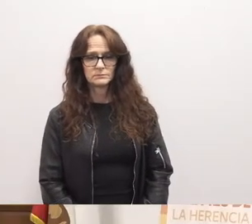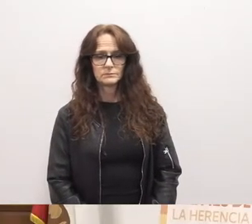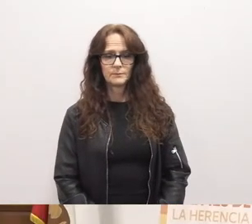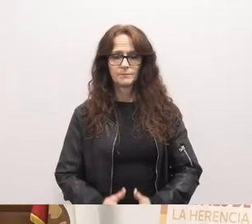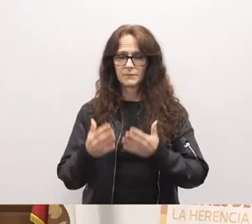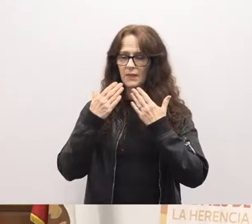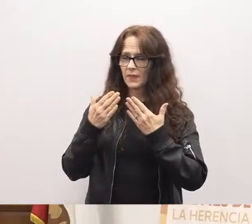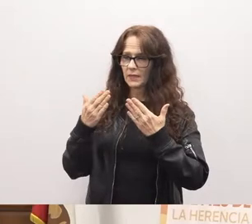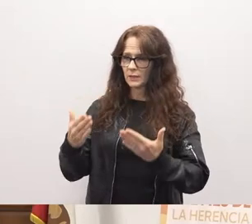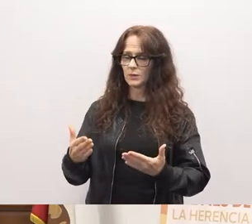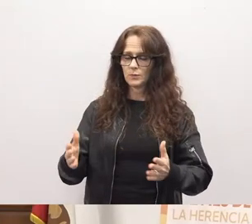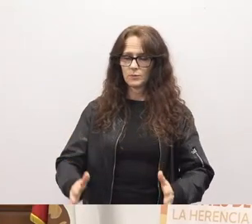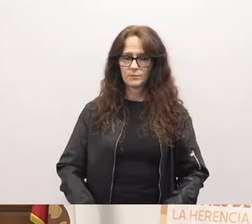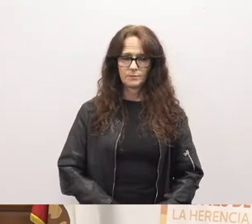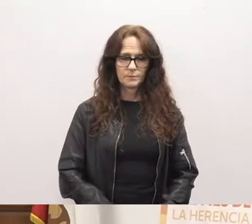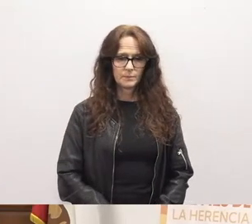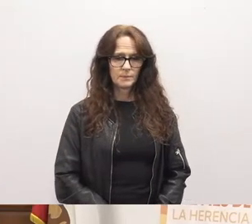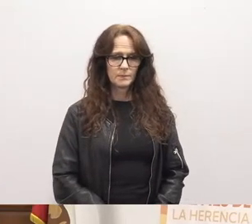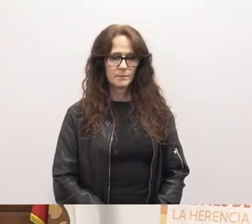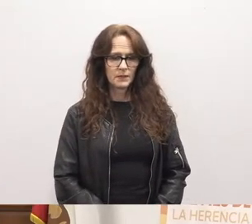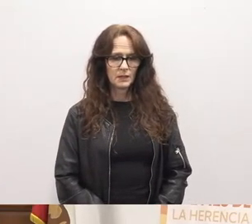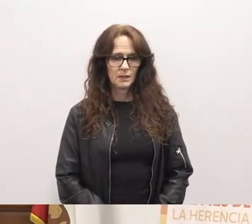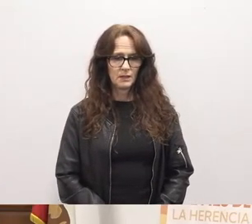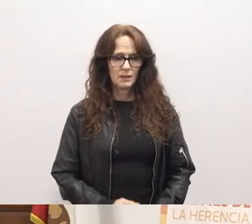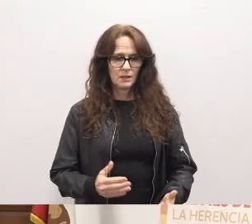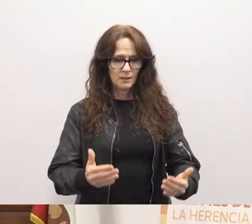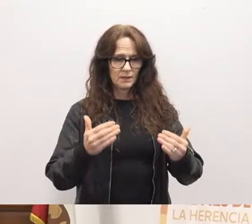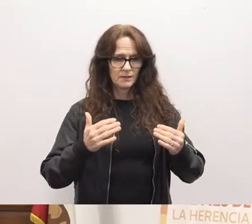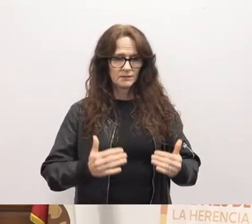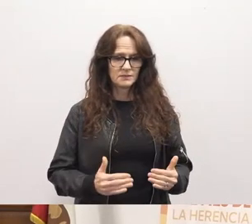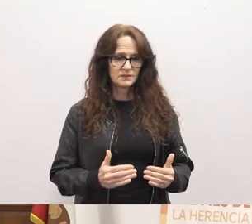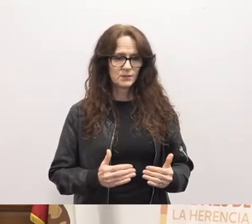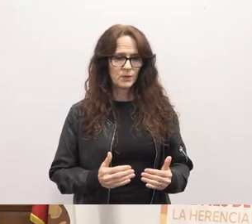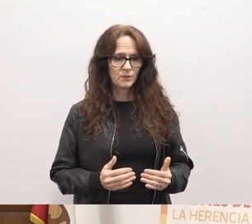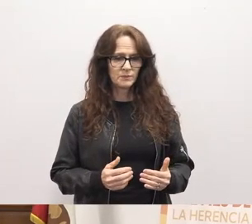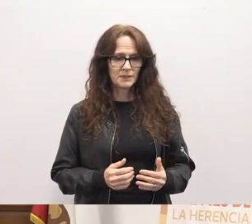Thank you. Next, we have Ms. Velasquez.